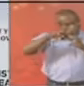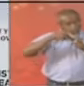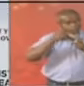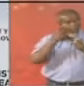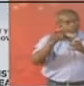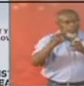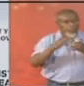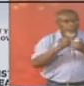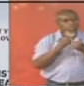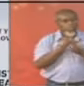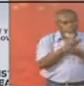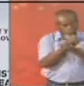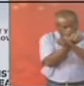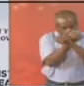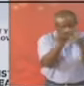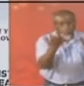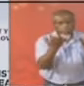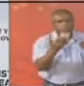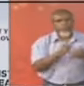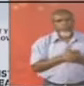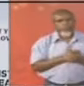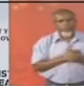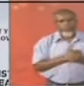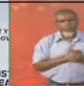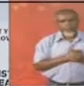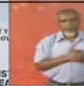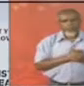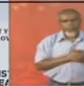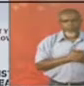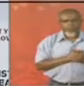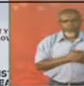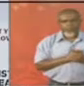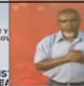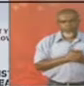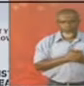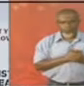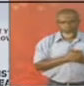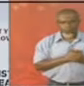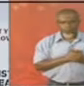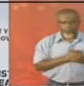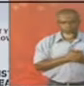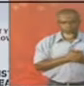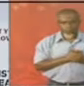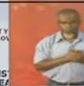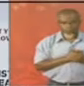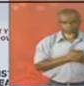Thank you very much. IETV, we're ready to field your questions now.